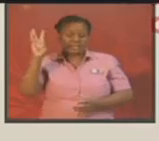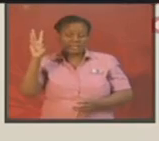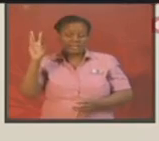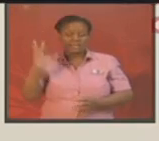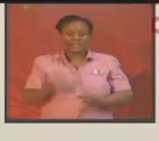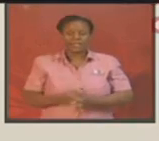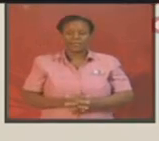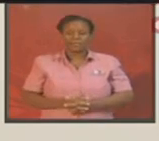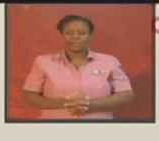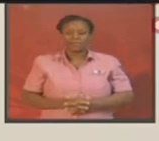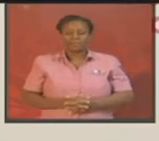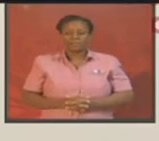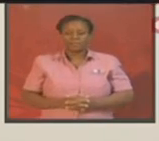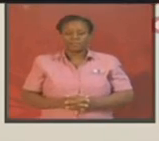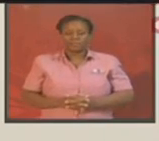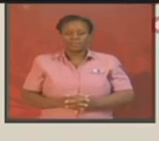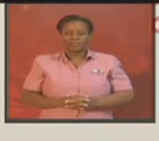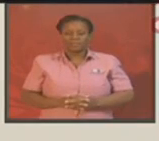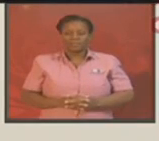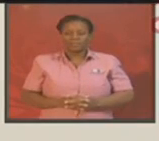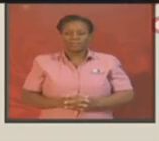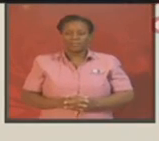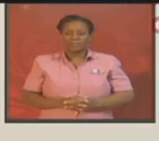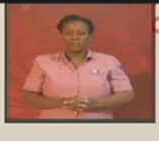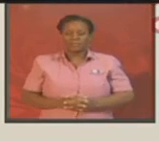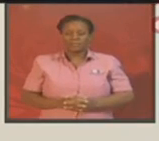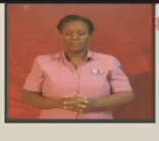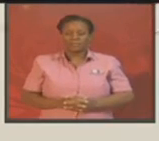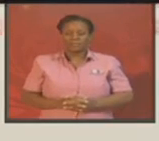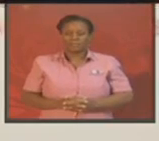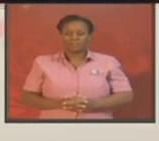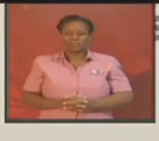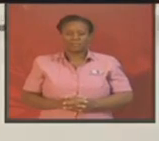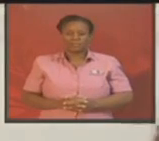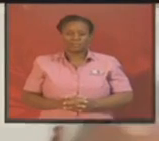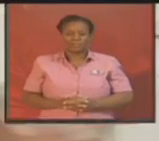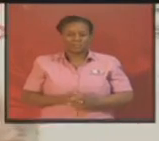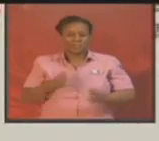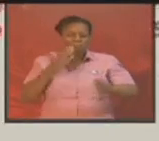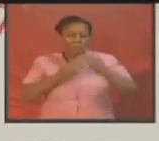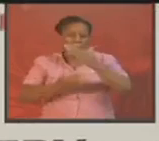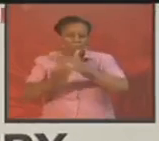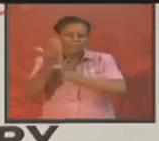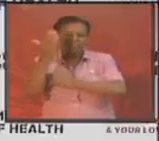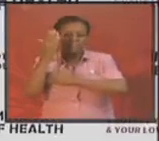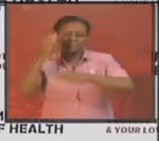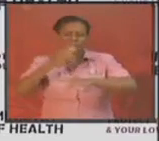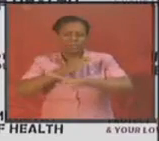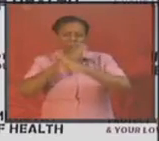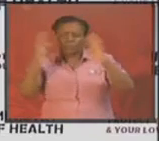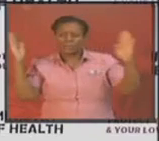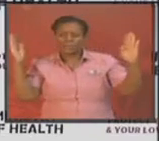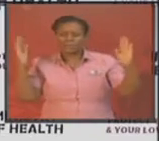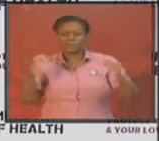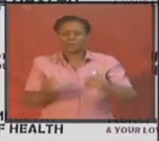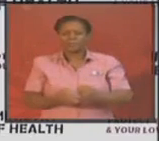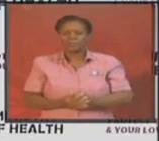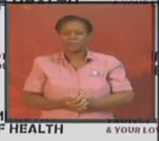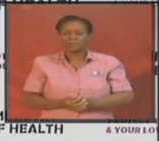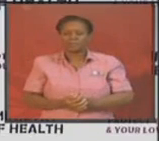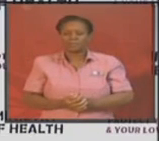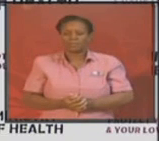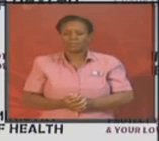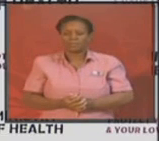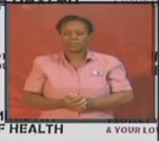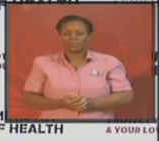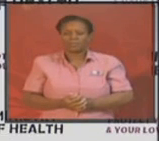questions, please. Hi, good morning. Renessa Cutting, TV6 News. I noted on Friday